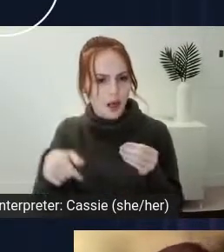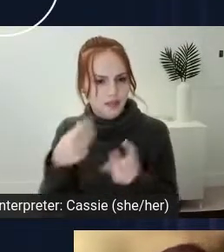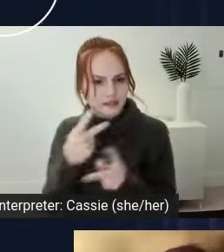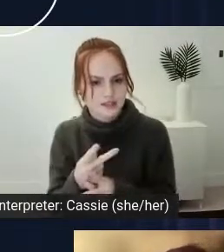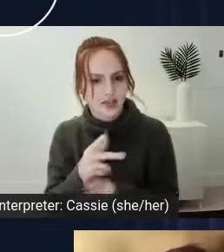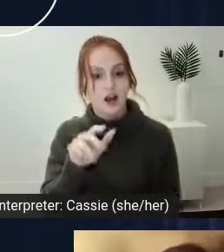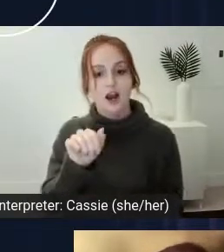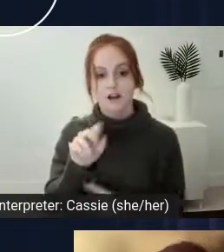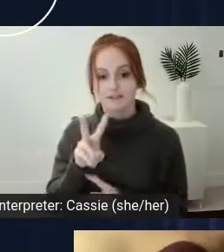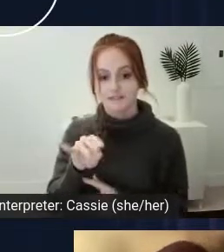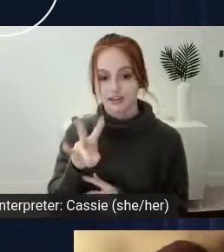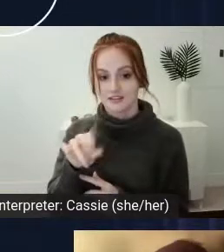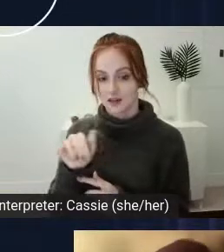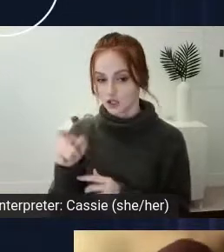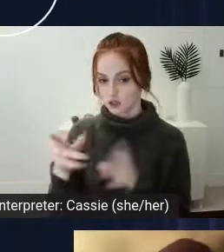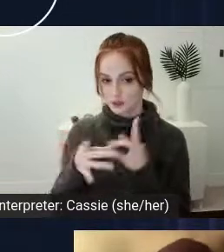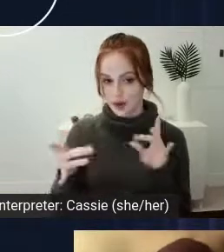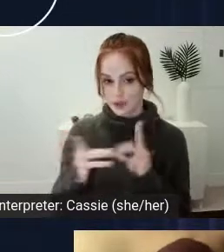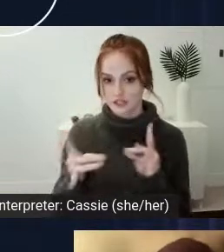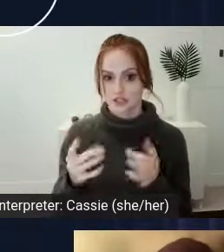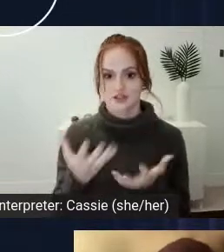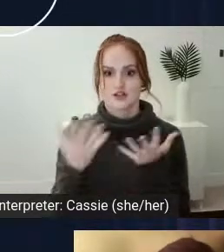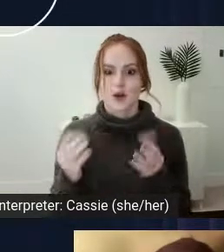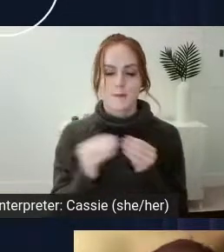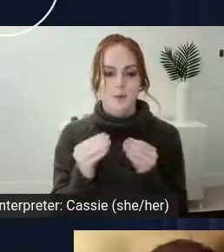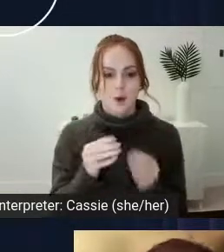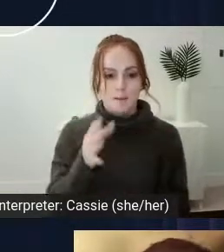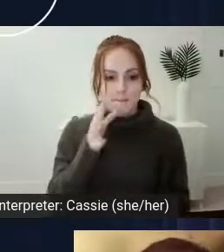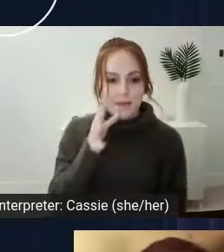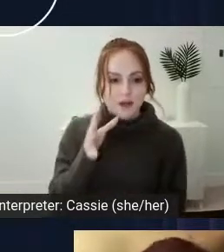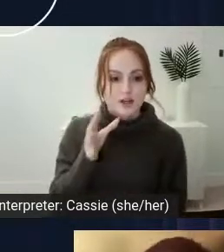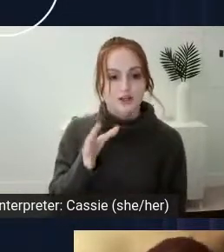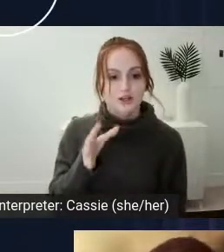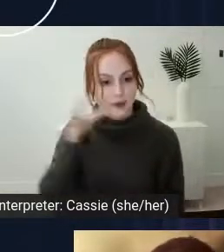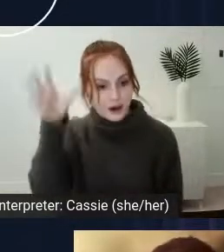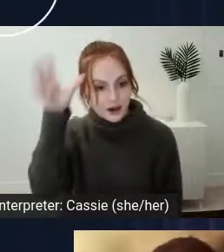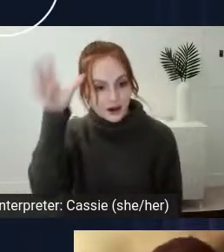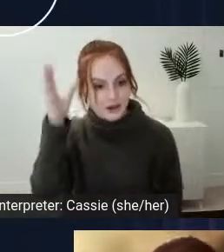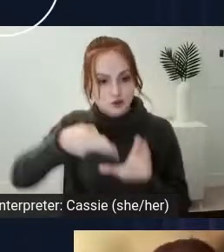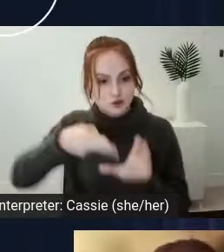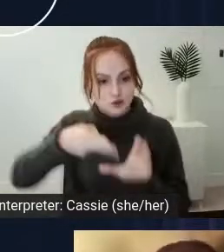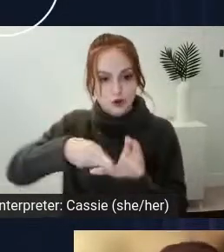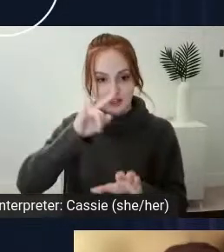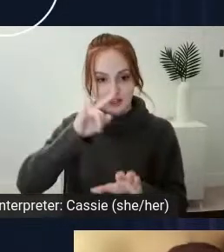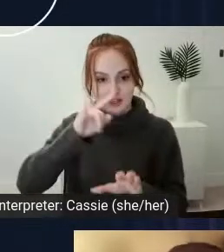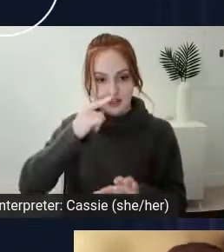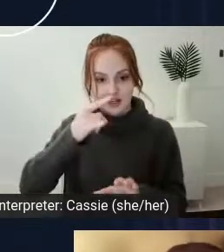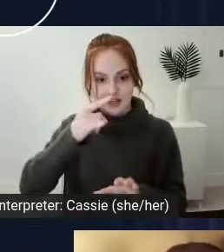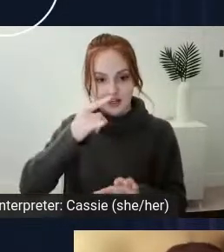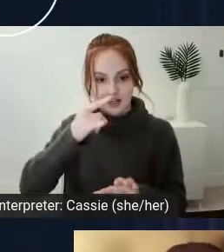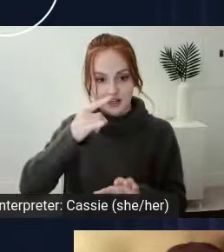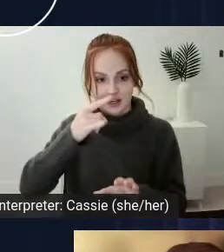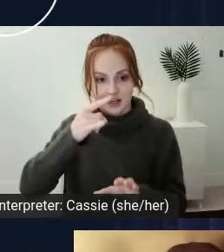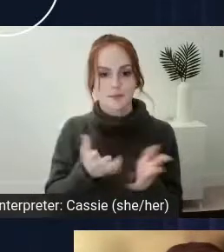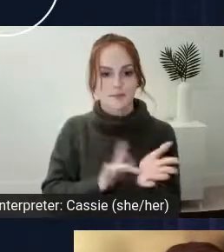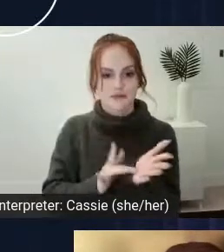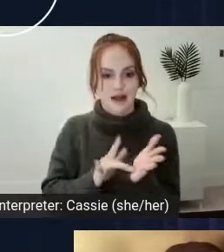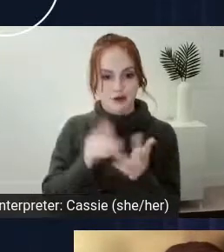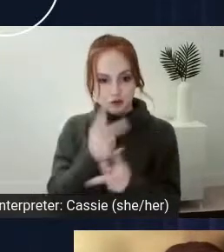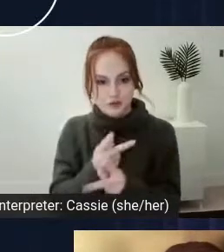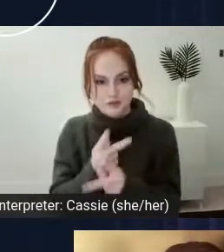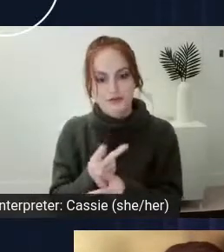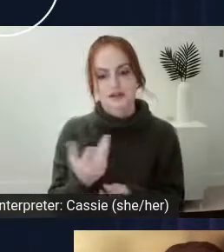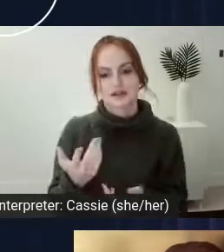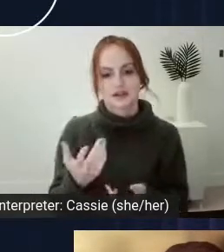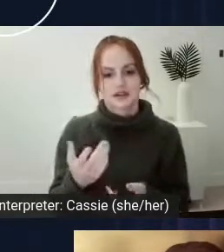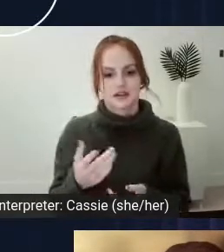sharing that there are many more mothers and parents who are joining their children for this kind of medical treatment versus